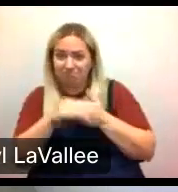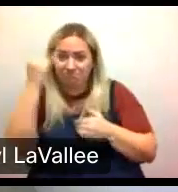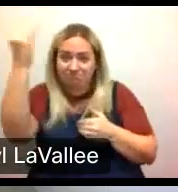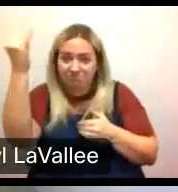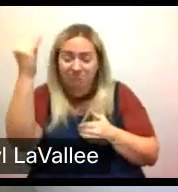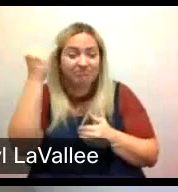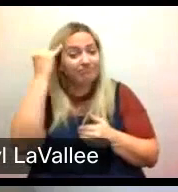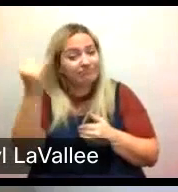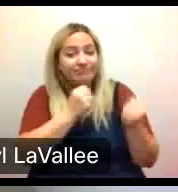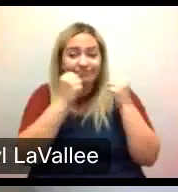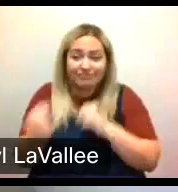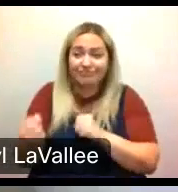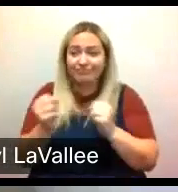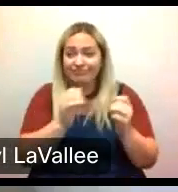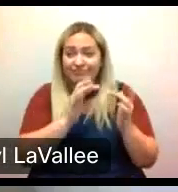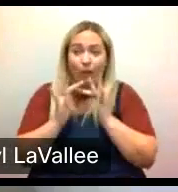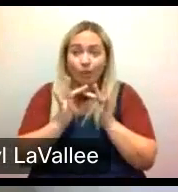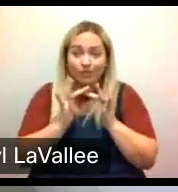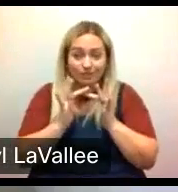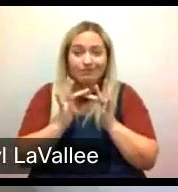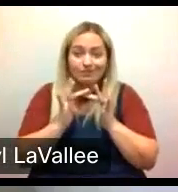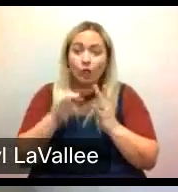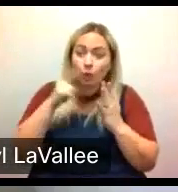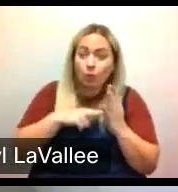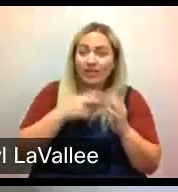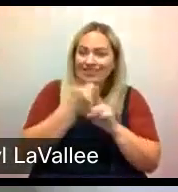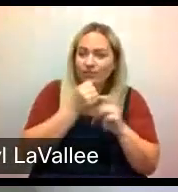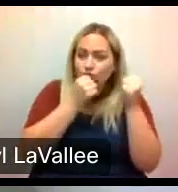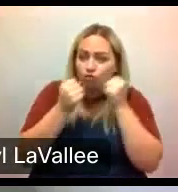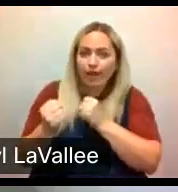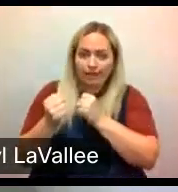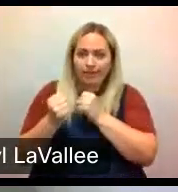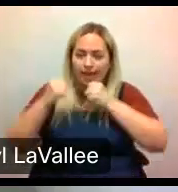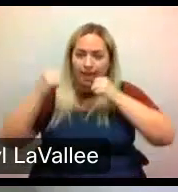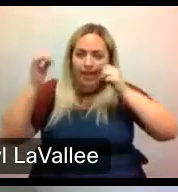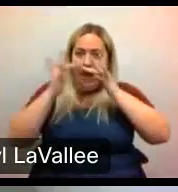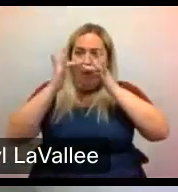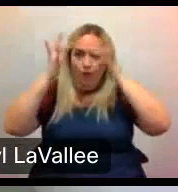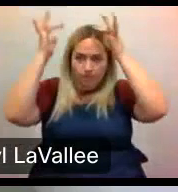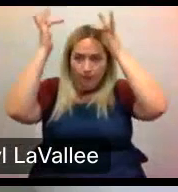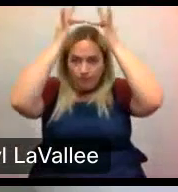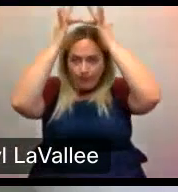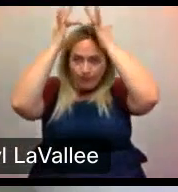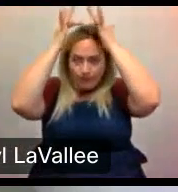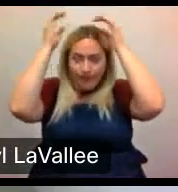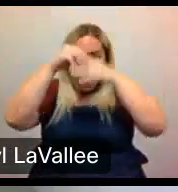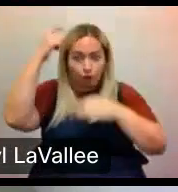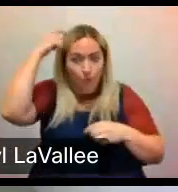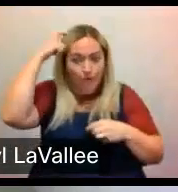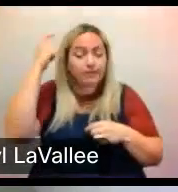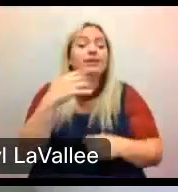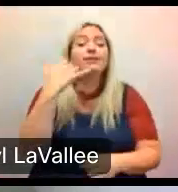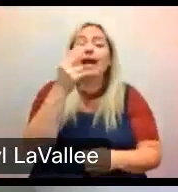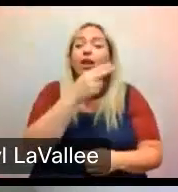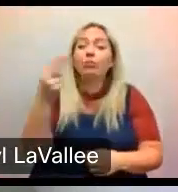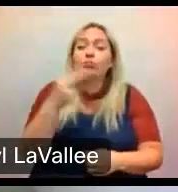that strengthening networks, that reading strengthens networks in your brain. I've also highlighted some pieces here that